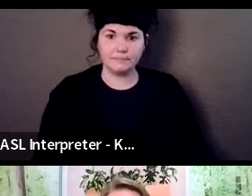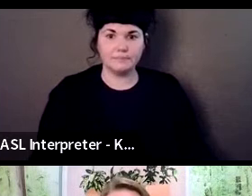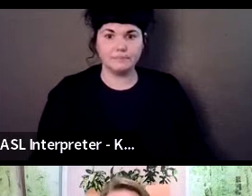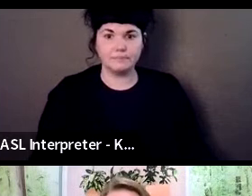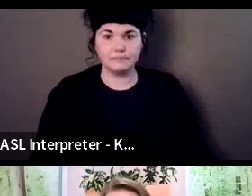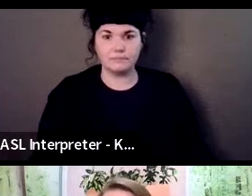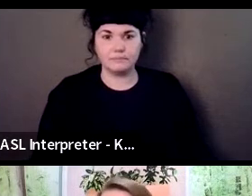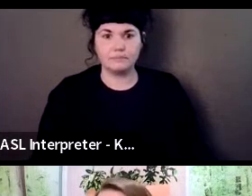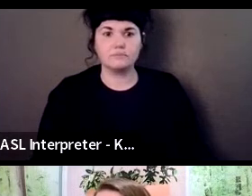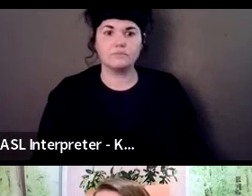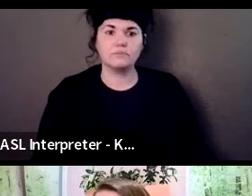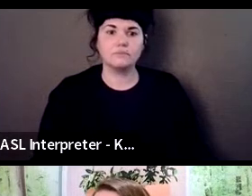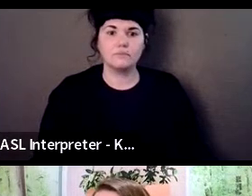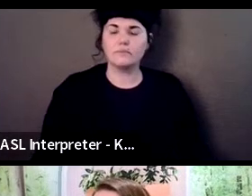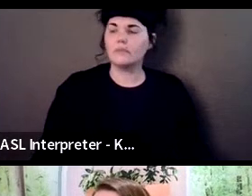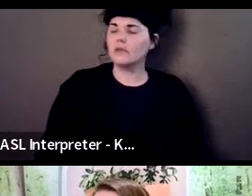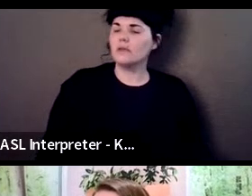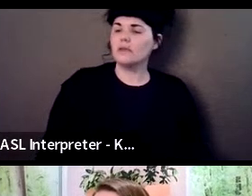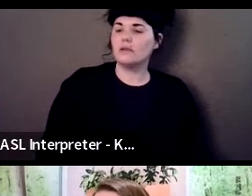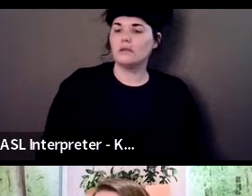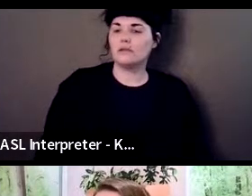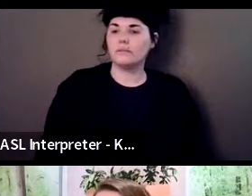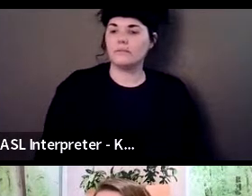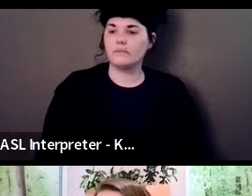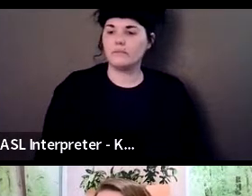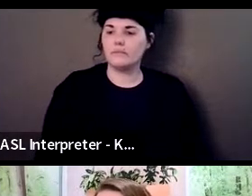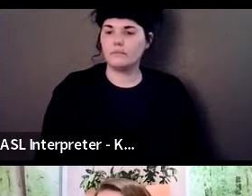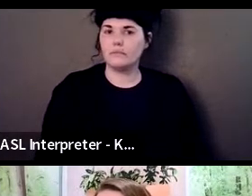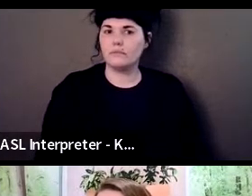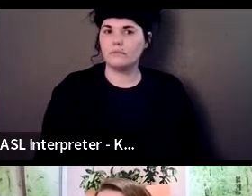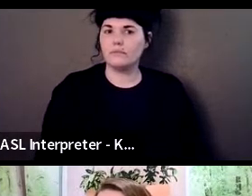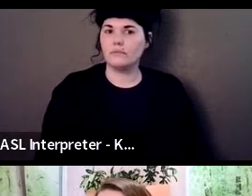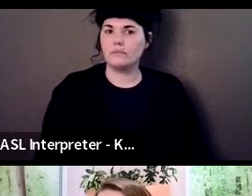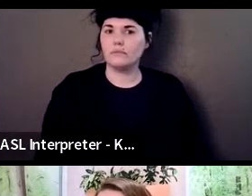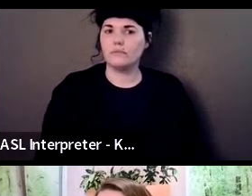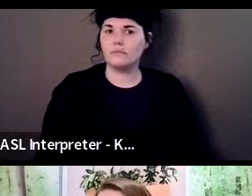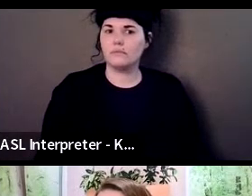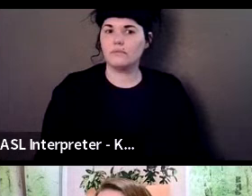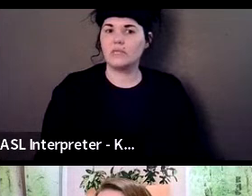So I was gonna suggest, we've done such a nice job of sharing